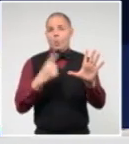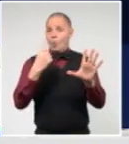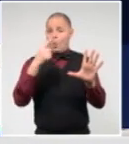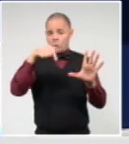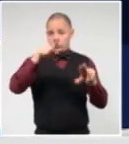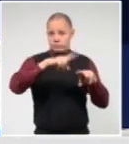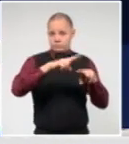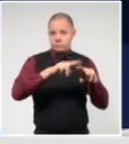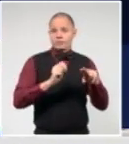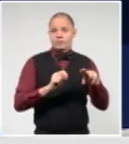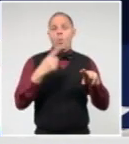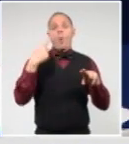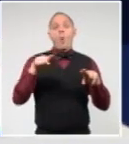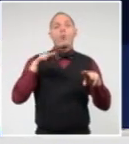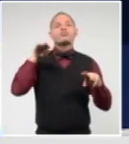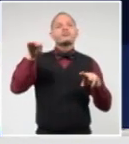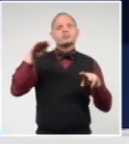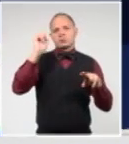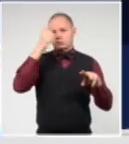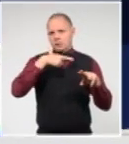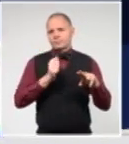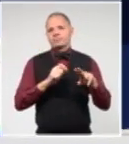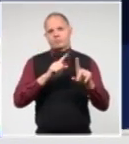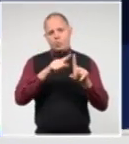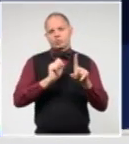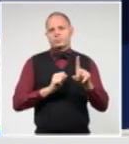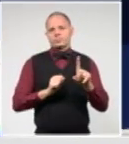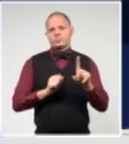in Havana and 5 in Camagüey.